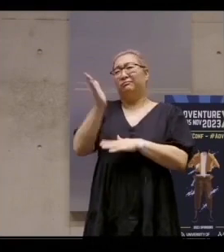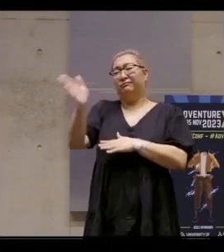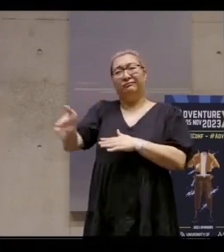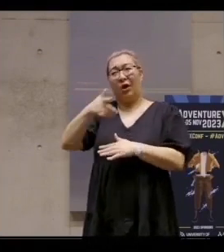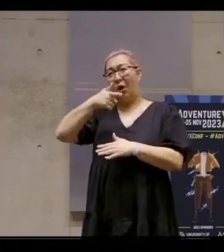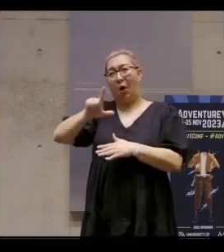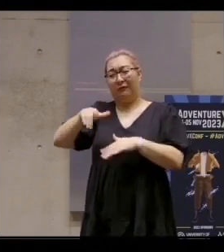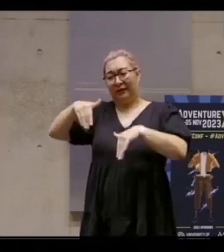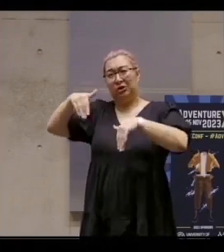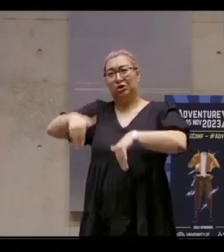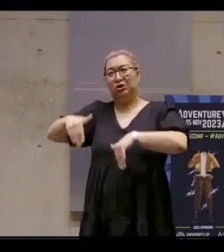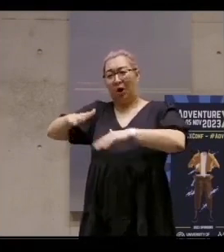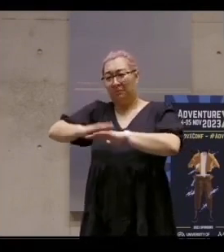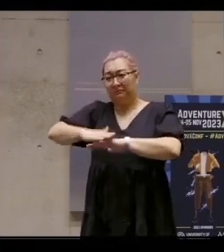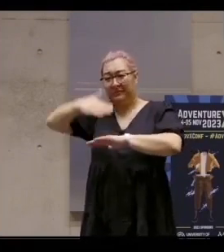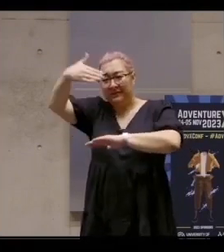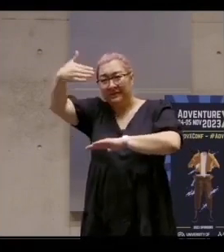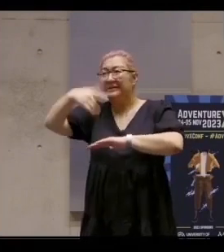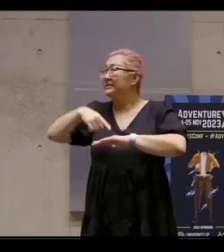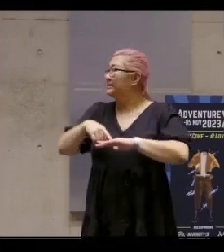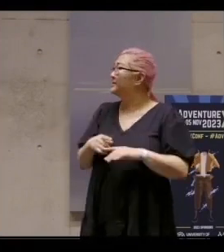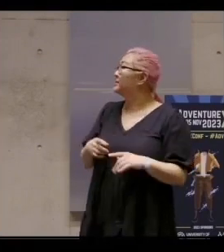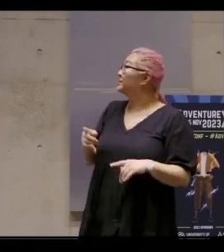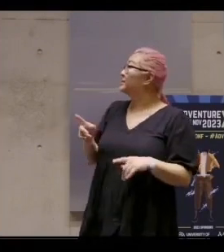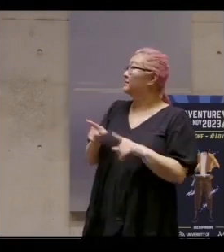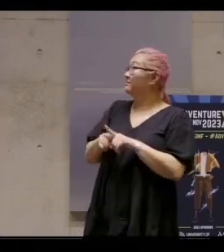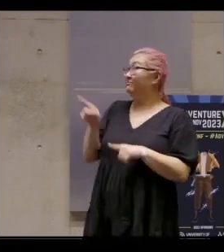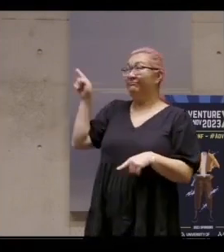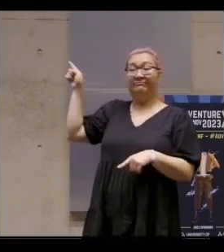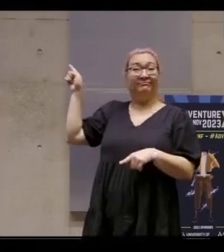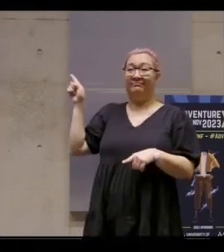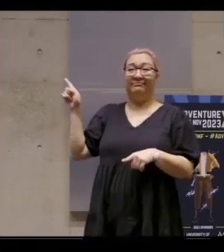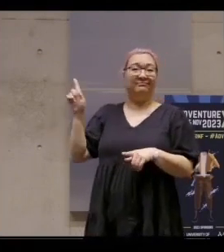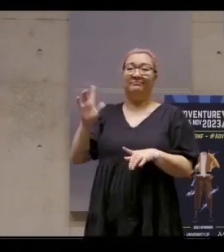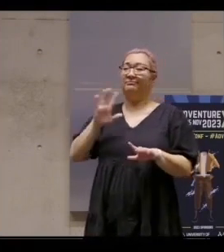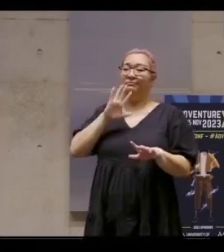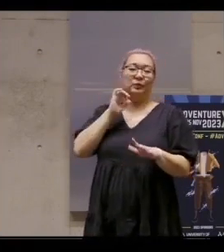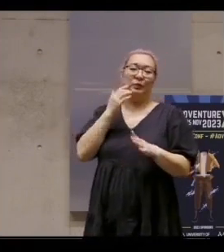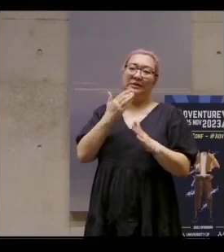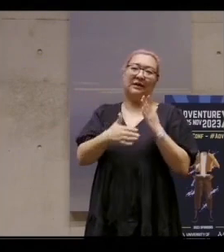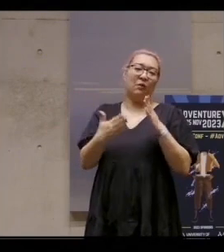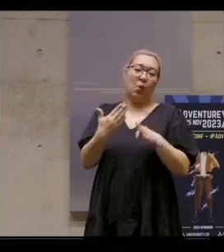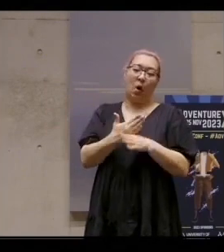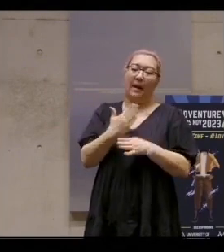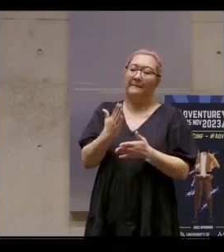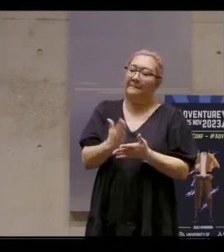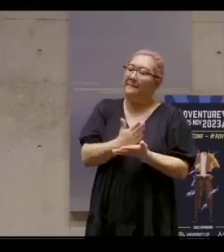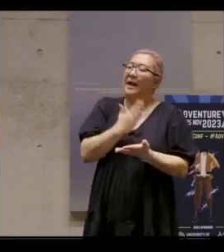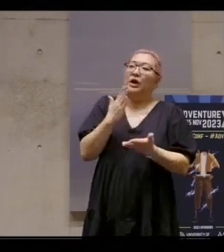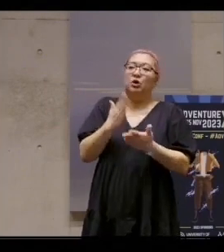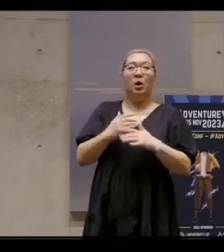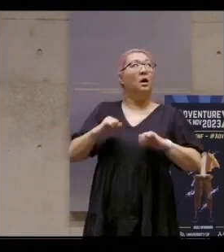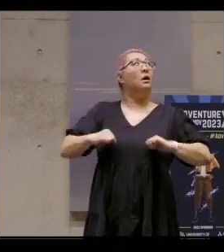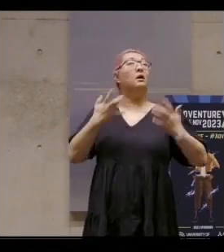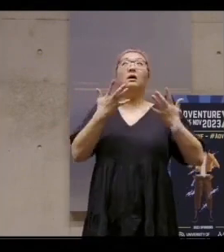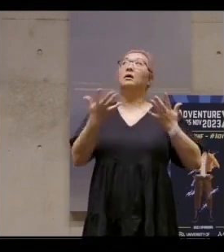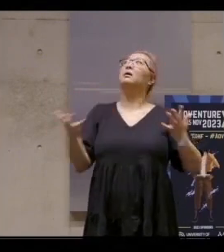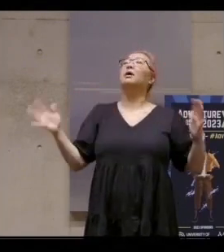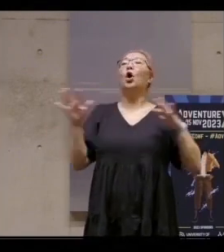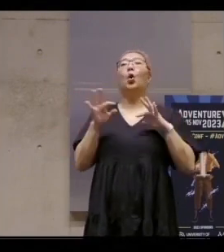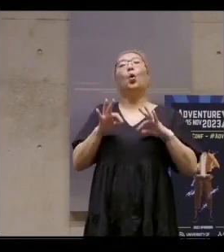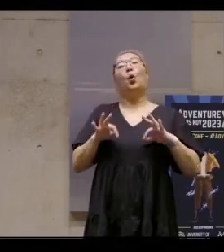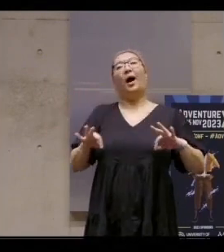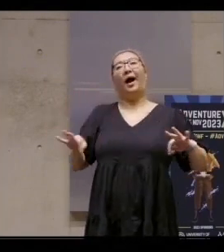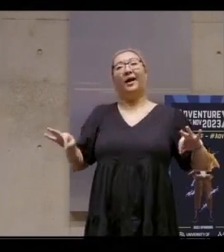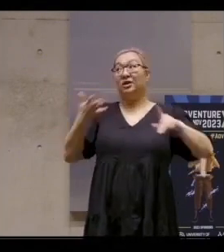You wouldn't believe people, like, I've seen this try to happen. It's never going to work. Make sure you are somewhere quiet. Make sure you are somewhere free of distraction for